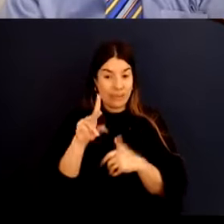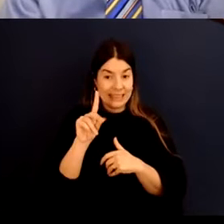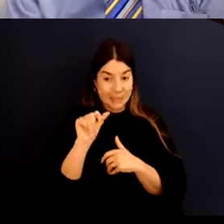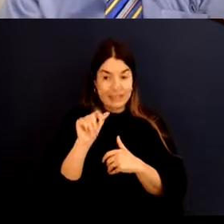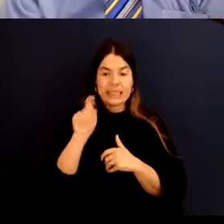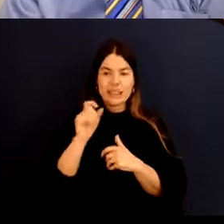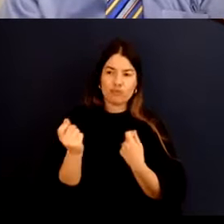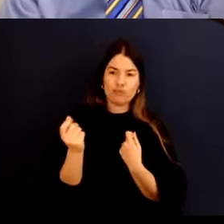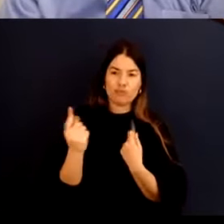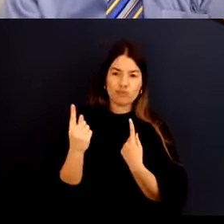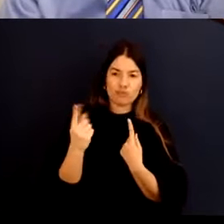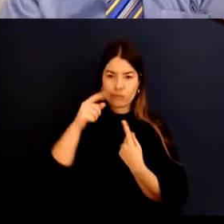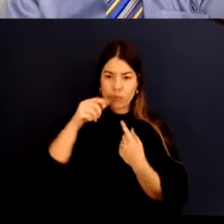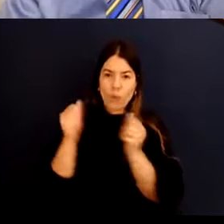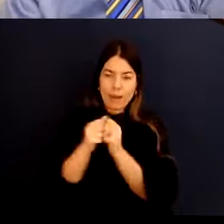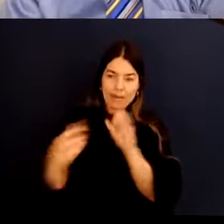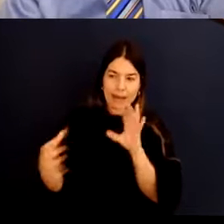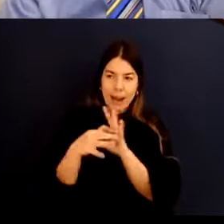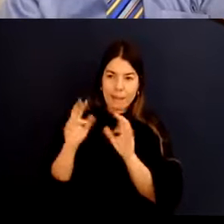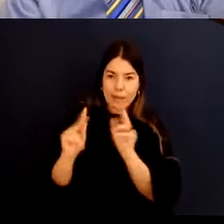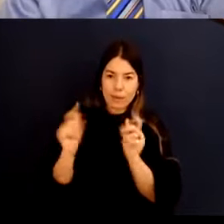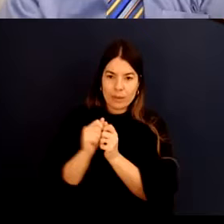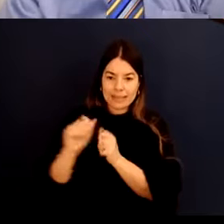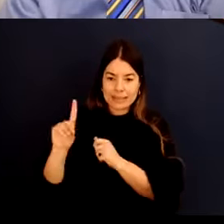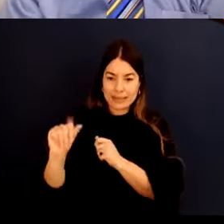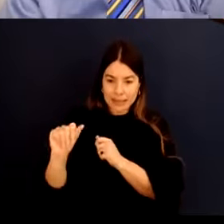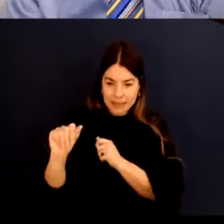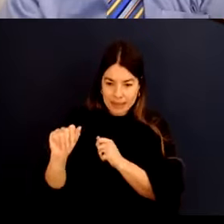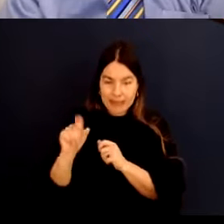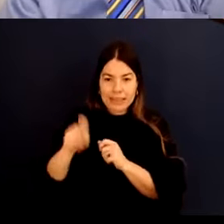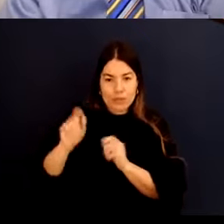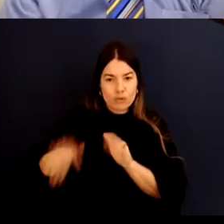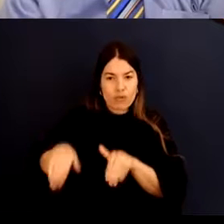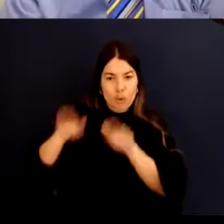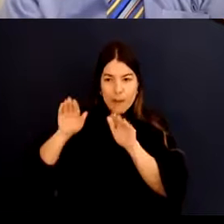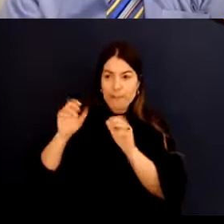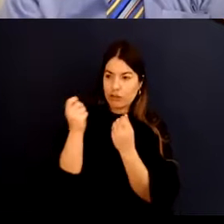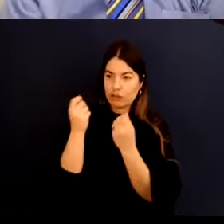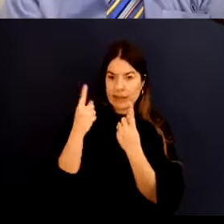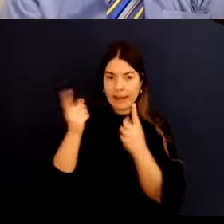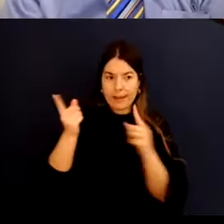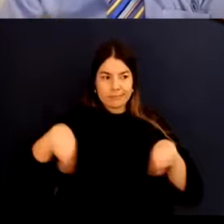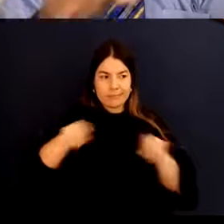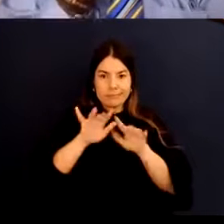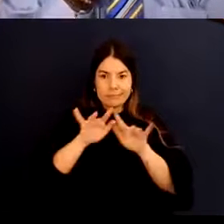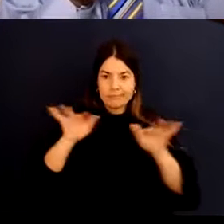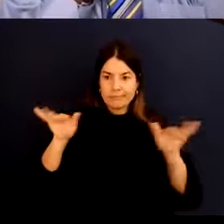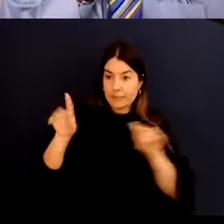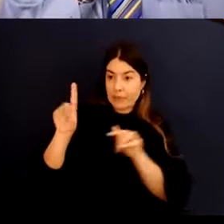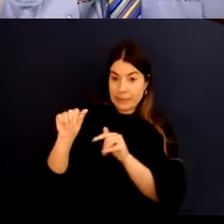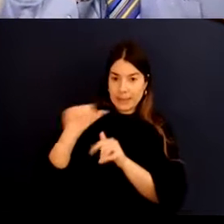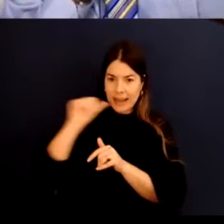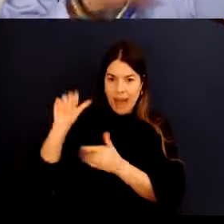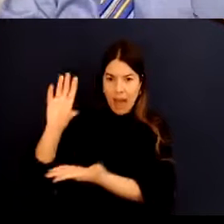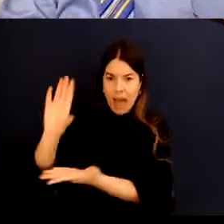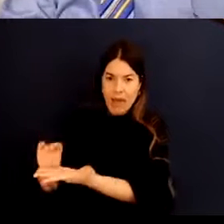of people and that not everybody has the same 10 seconds. but in no way does that make that person any less of a person.